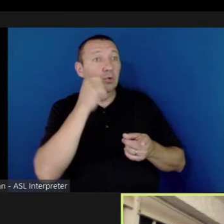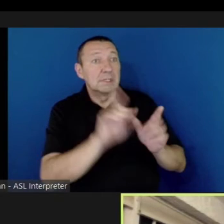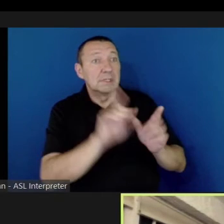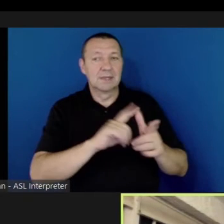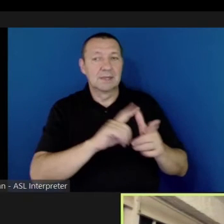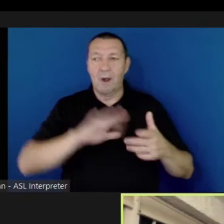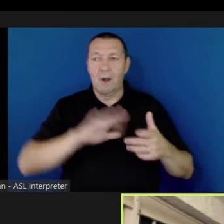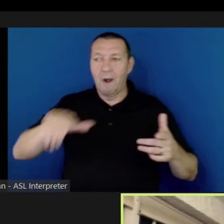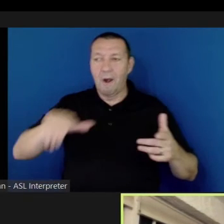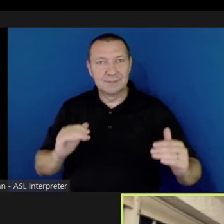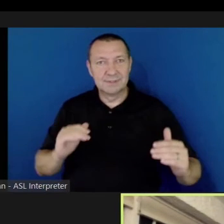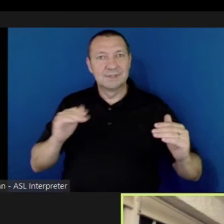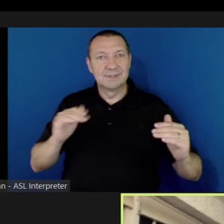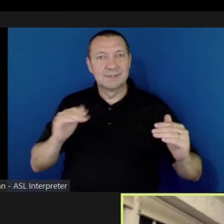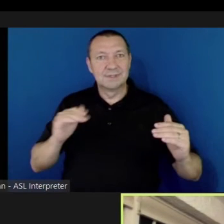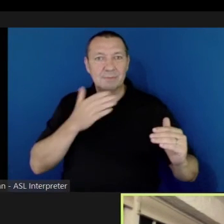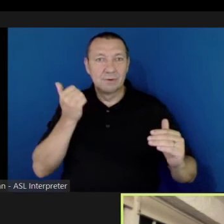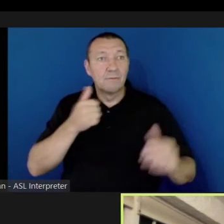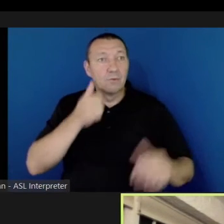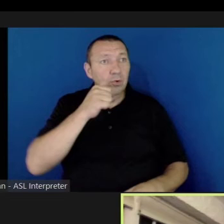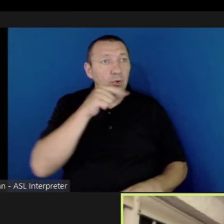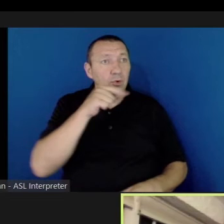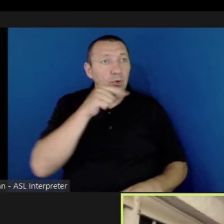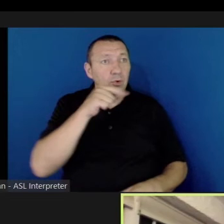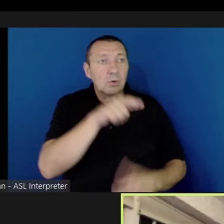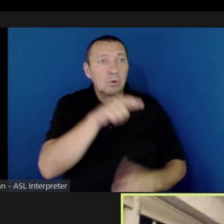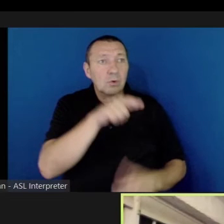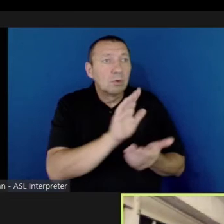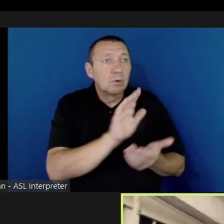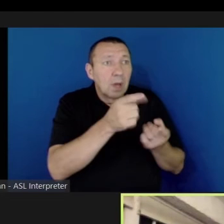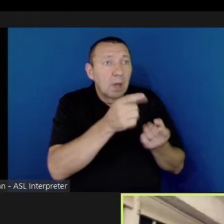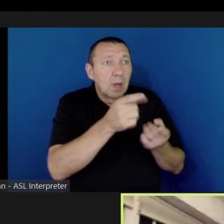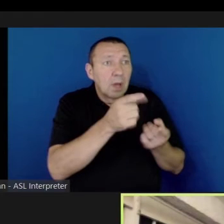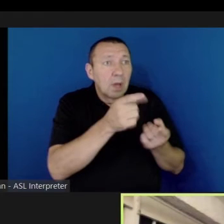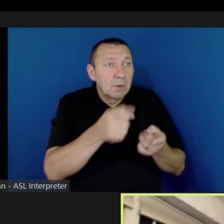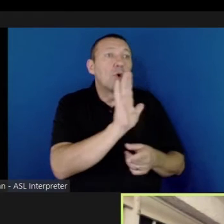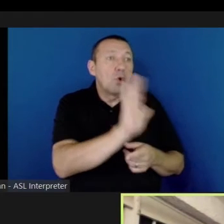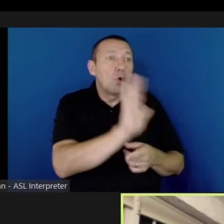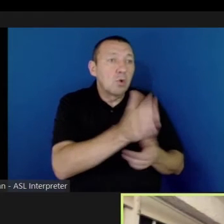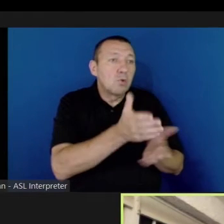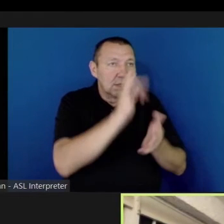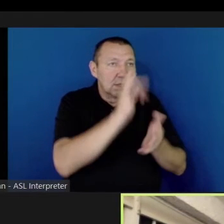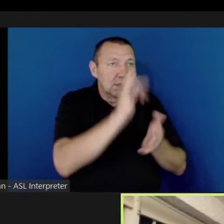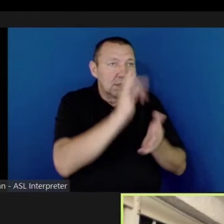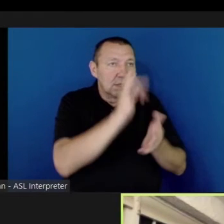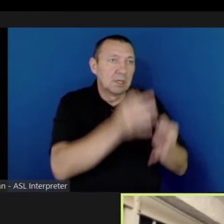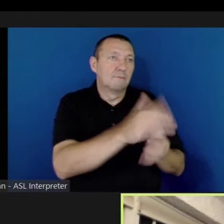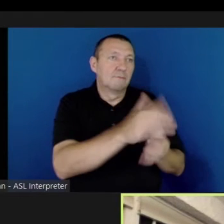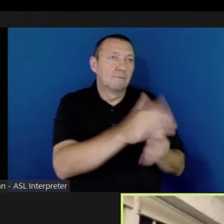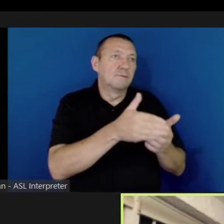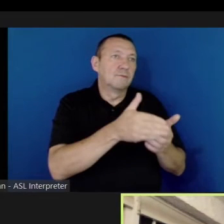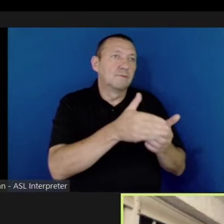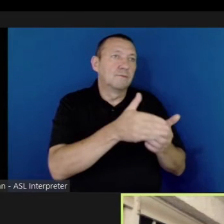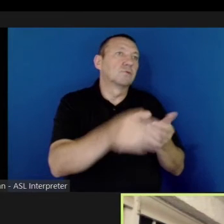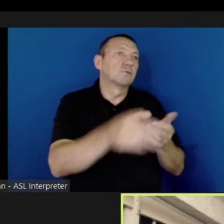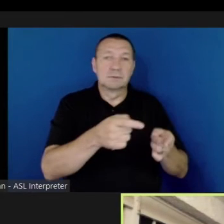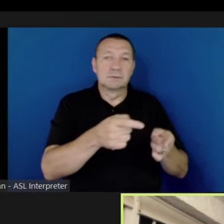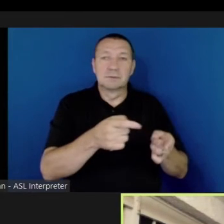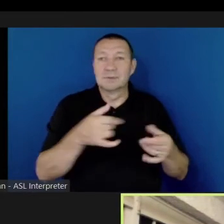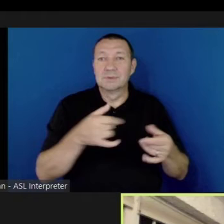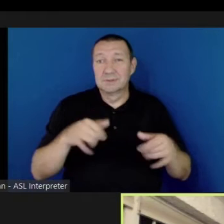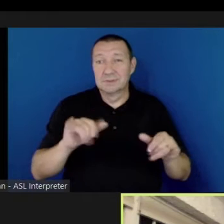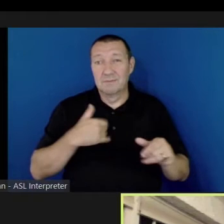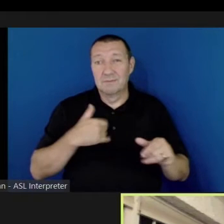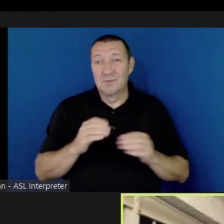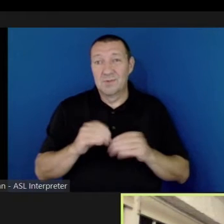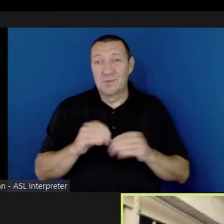every girl, regardless of her circumstance, to decide for herself her own future. There's still a lot of work to be done,